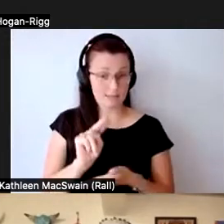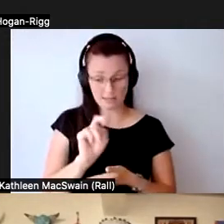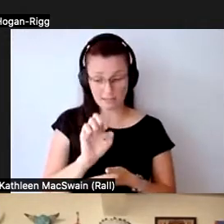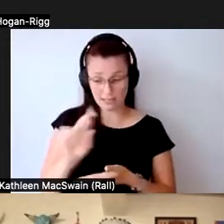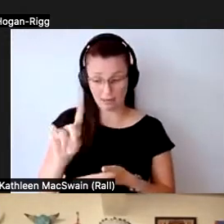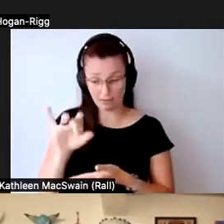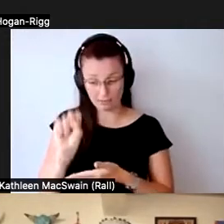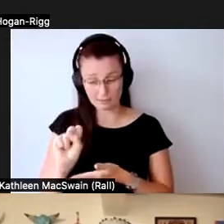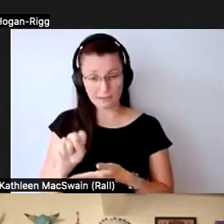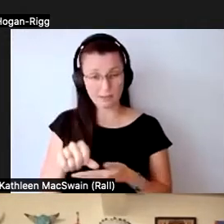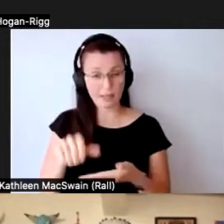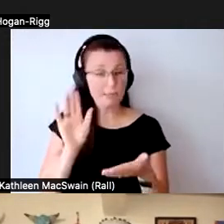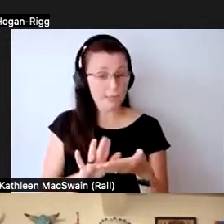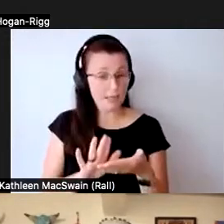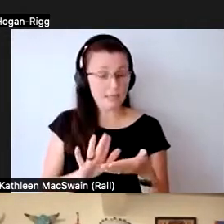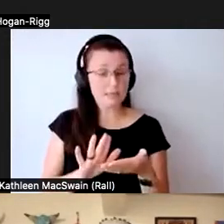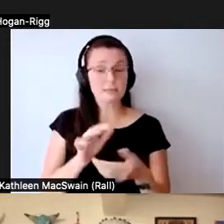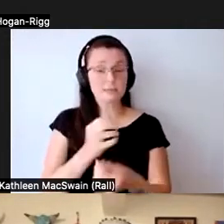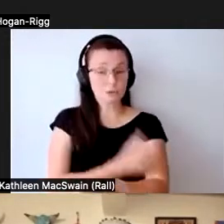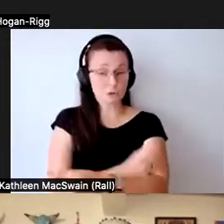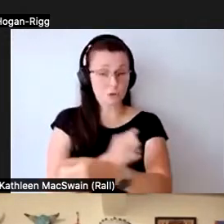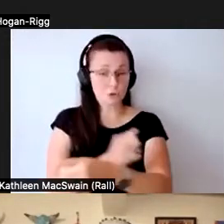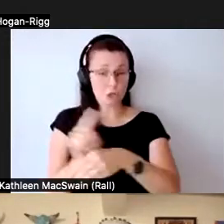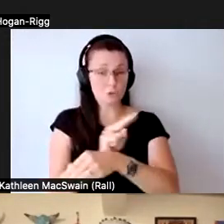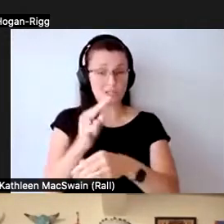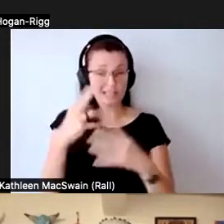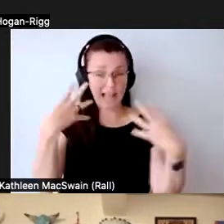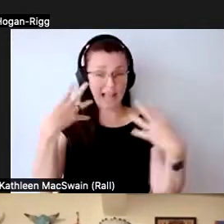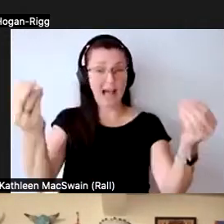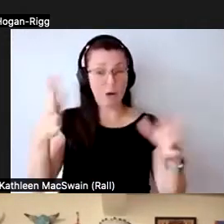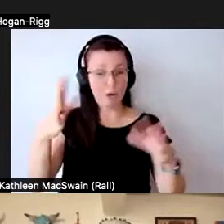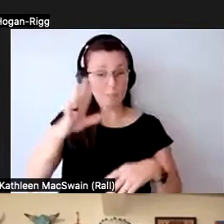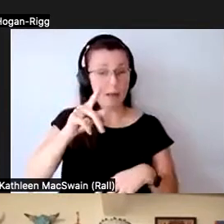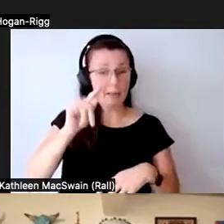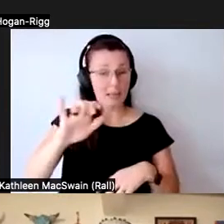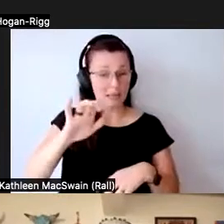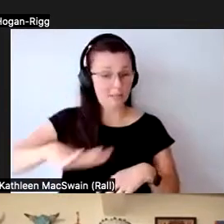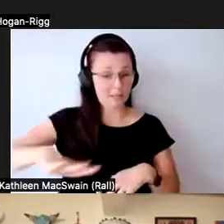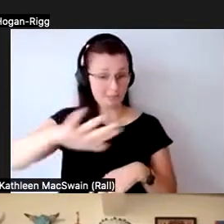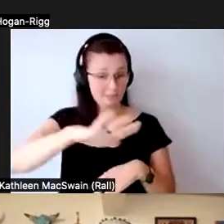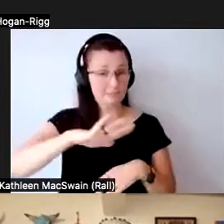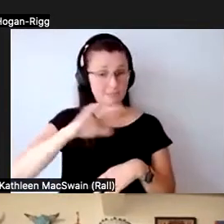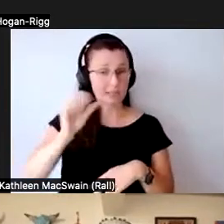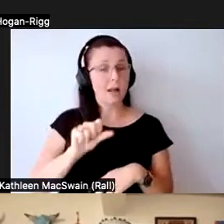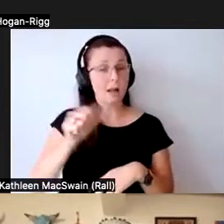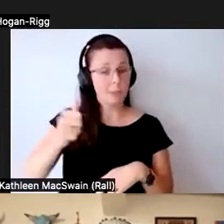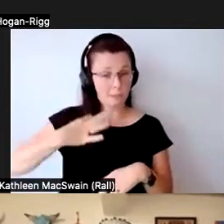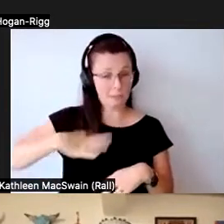use. And so overall, generally benefits to the community as well.